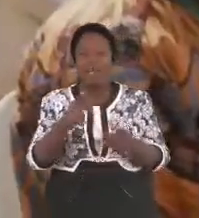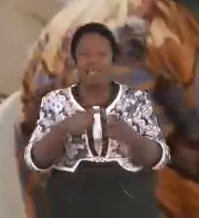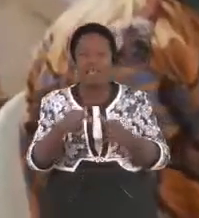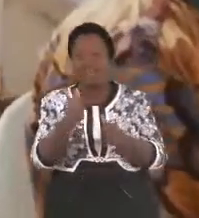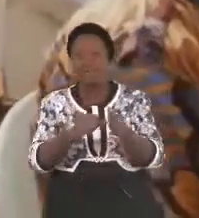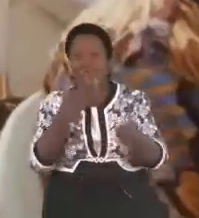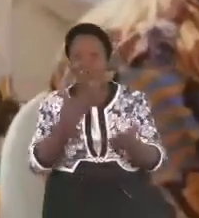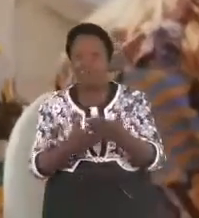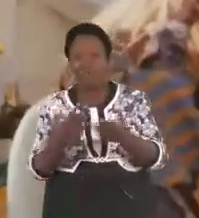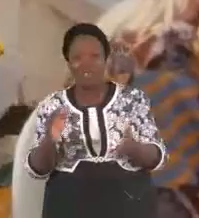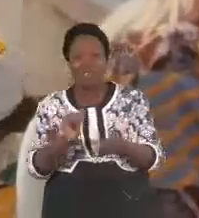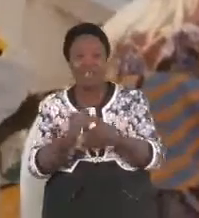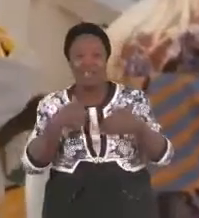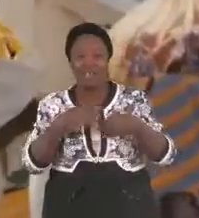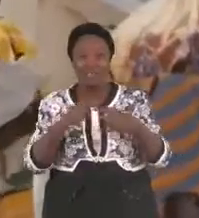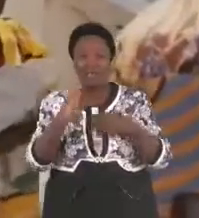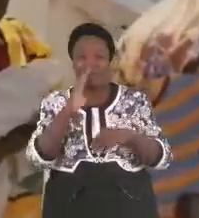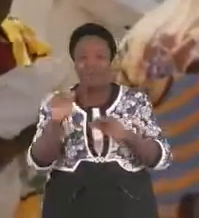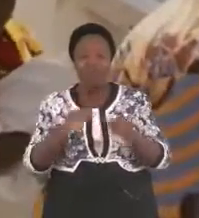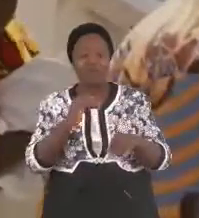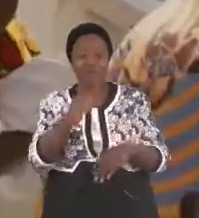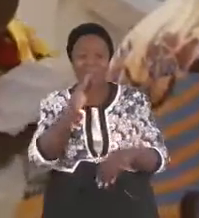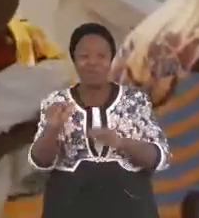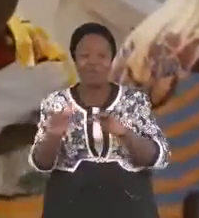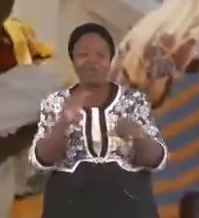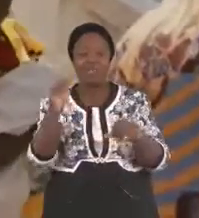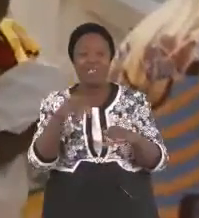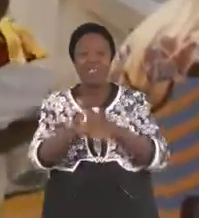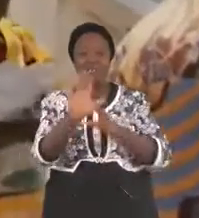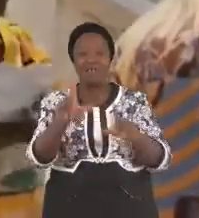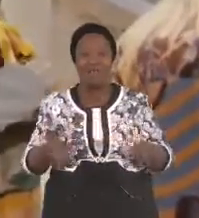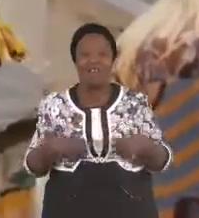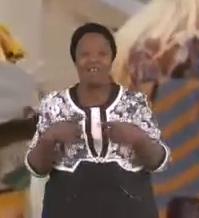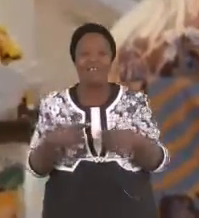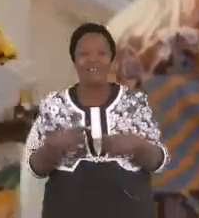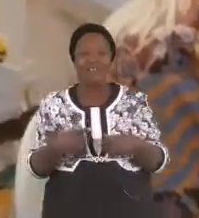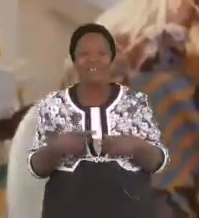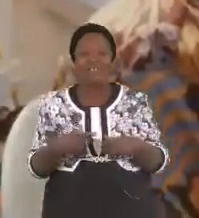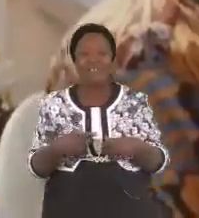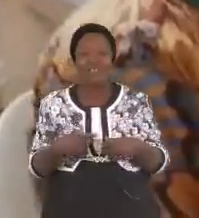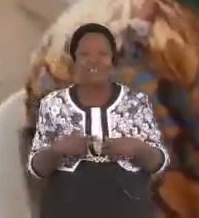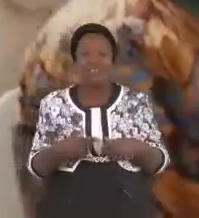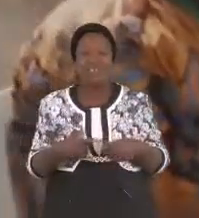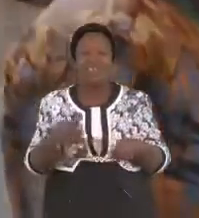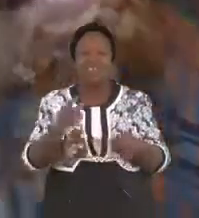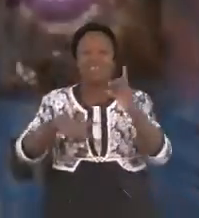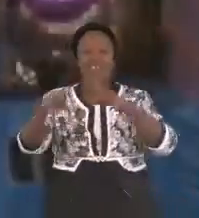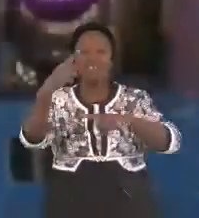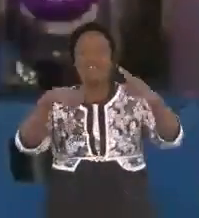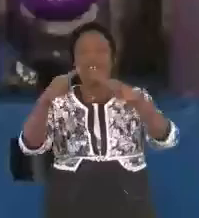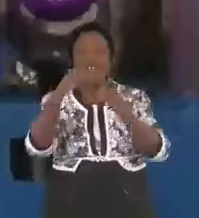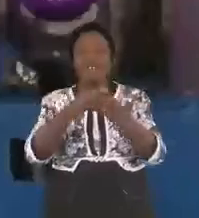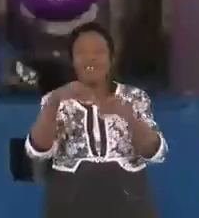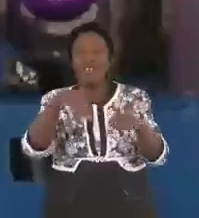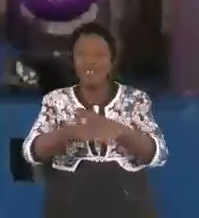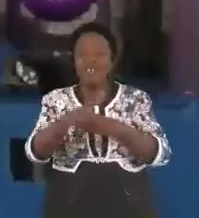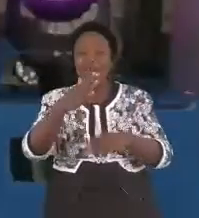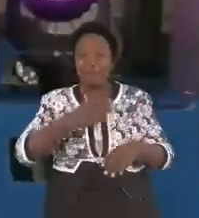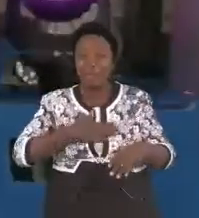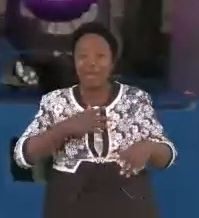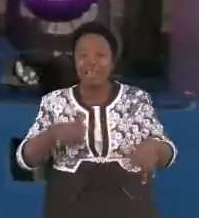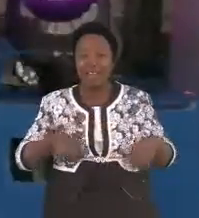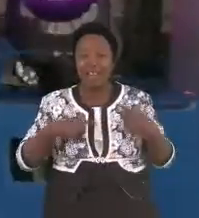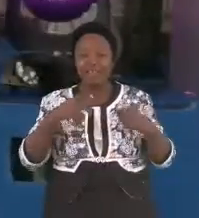ought to be done will be done in your life in my life it will be